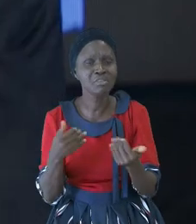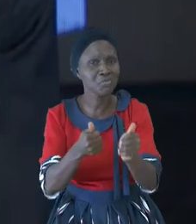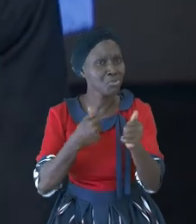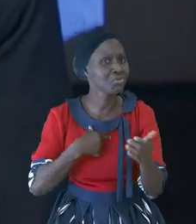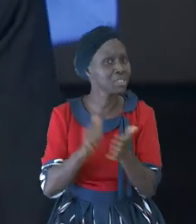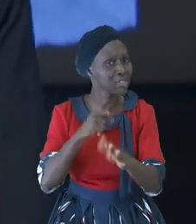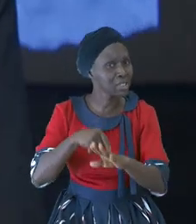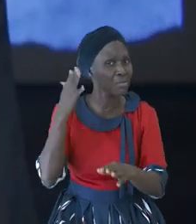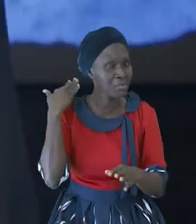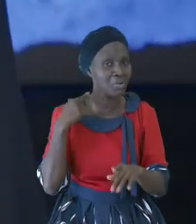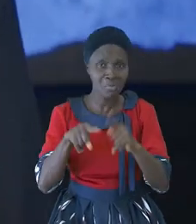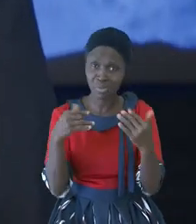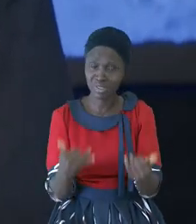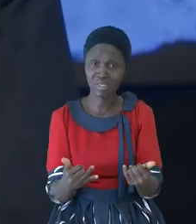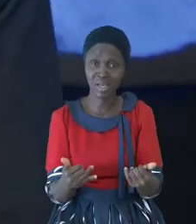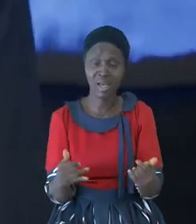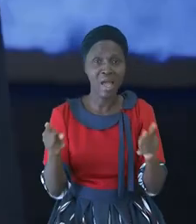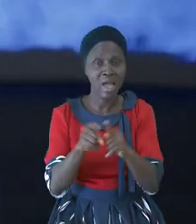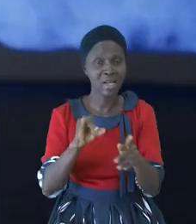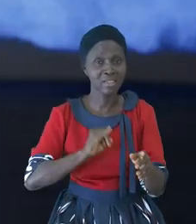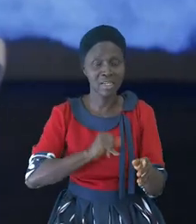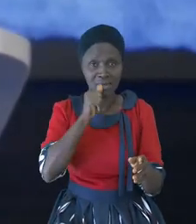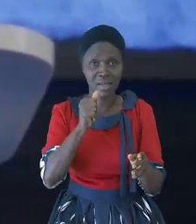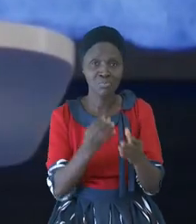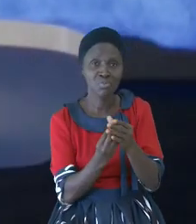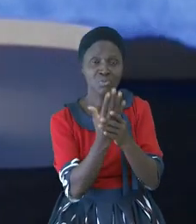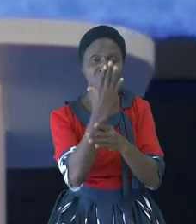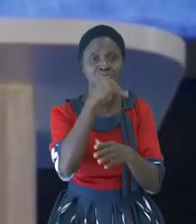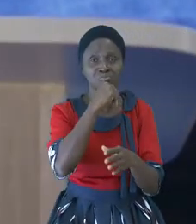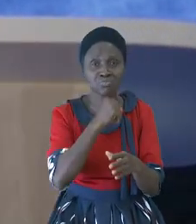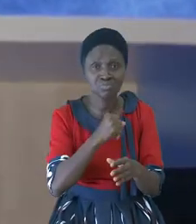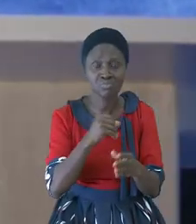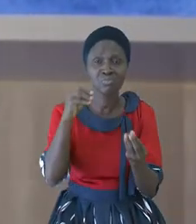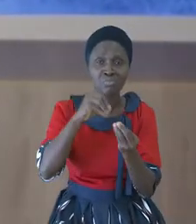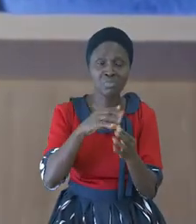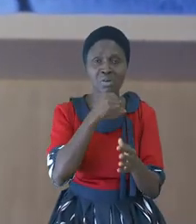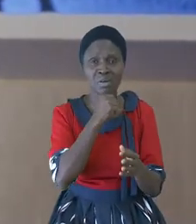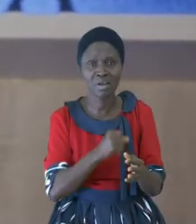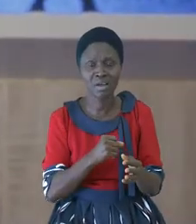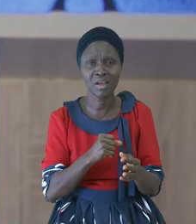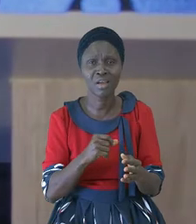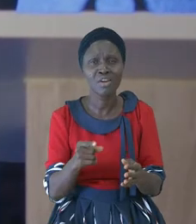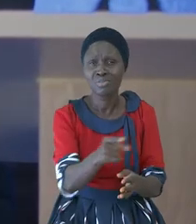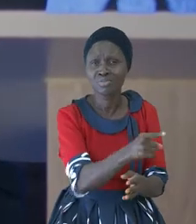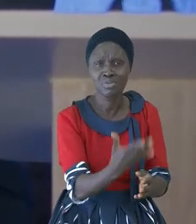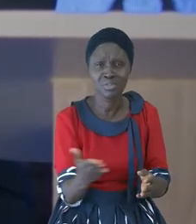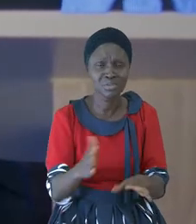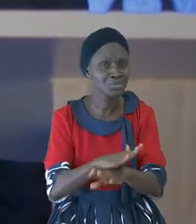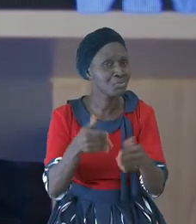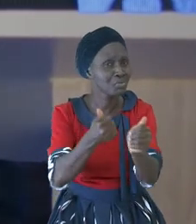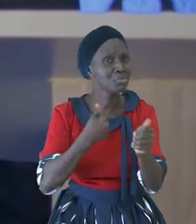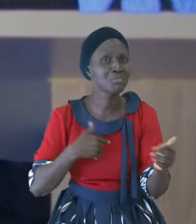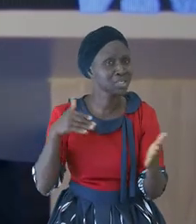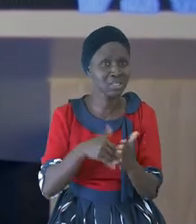me. But now, as I'm getting older, all those things don't follow anymore.